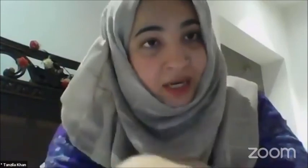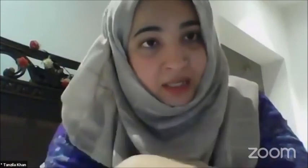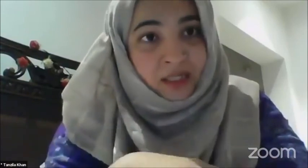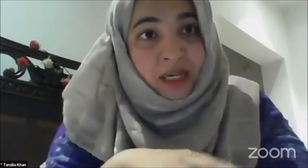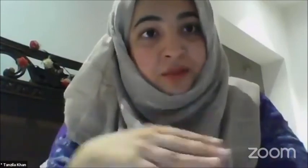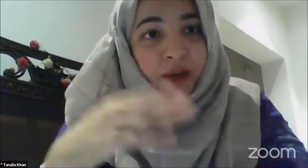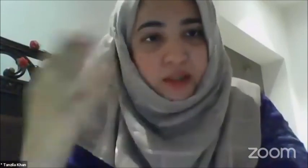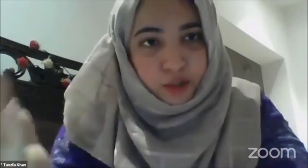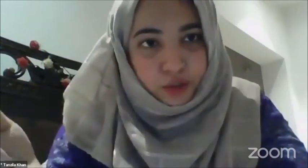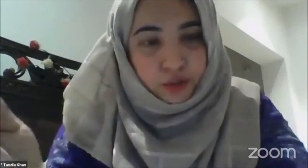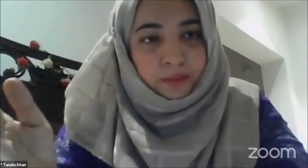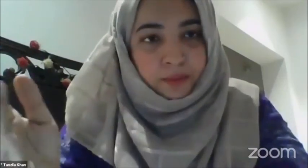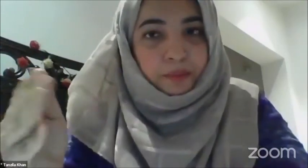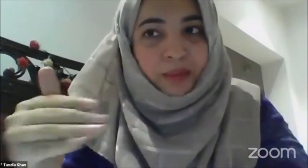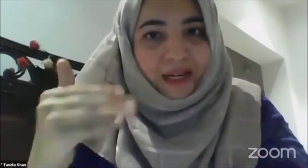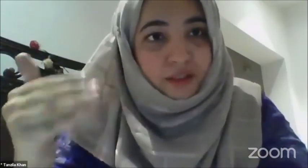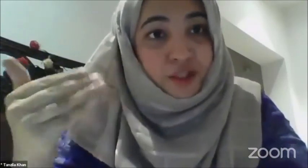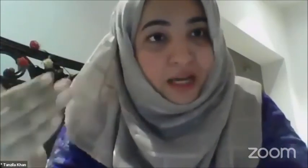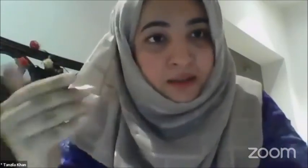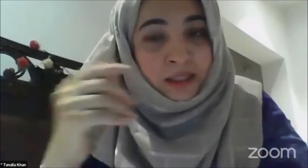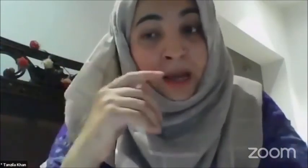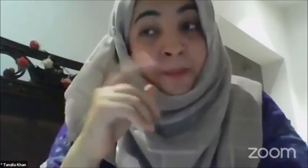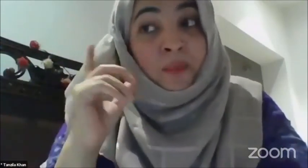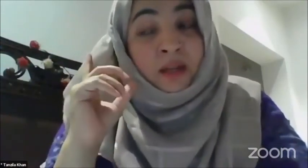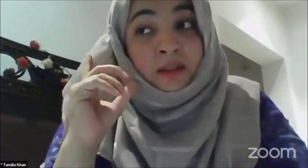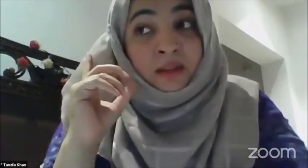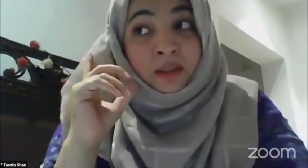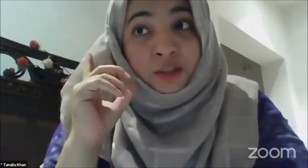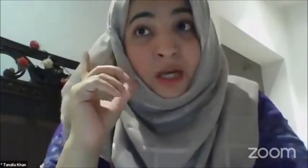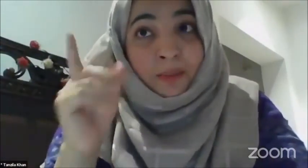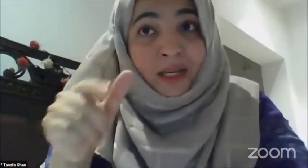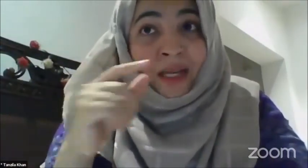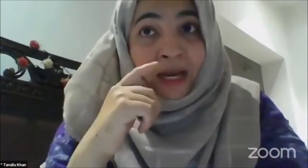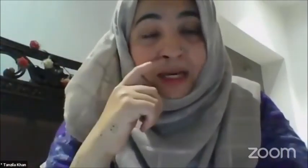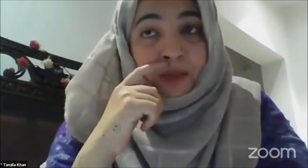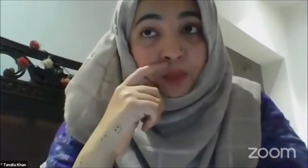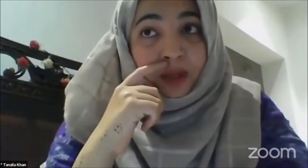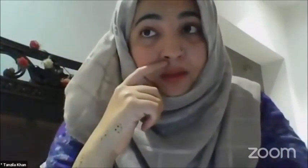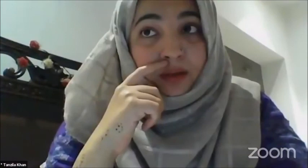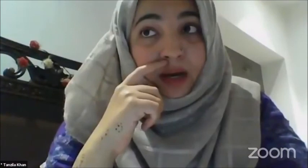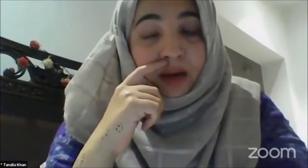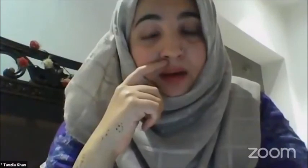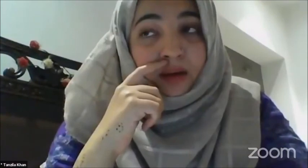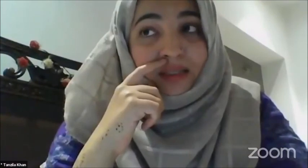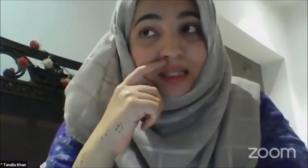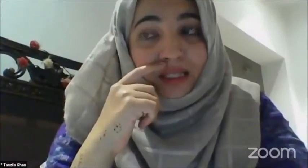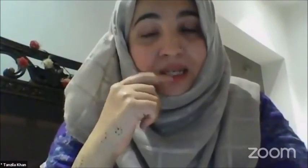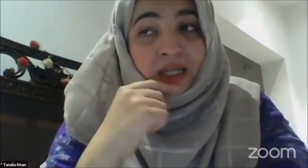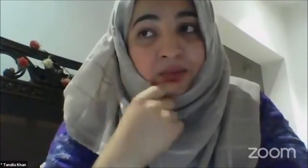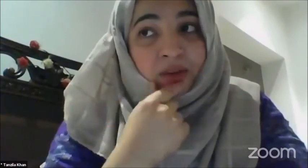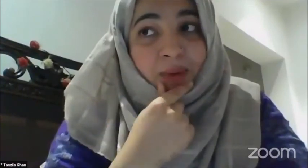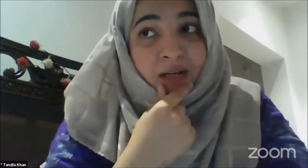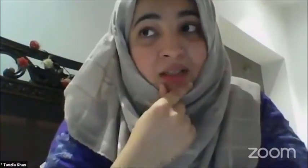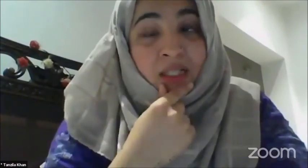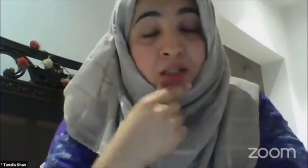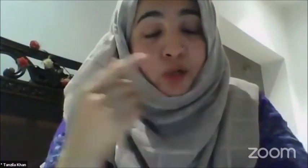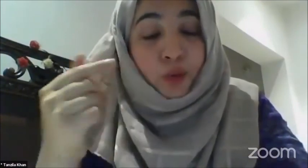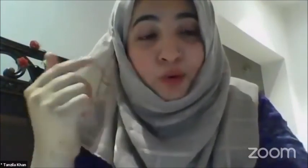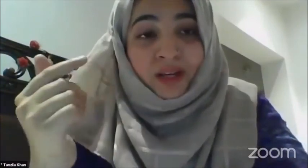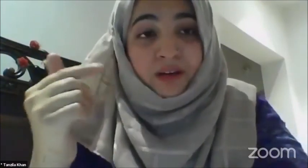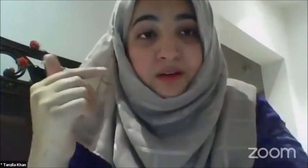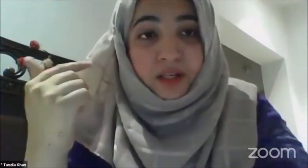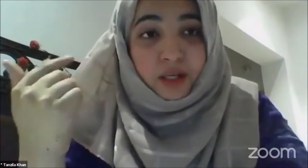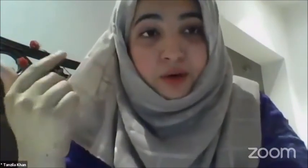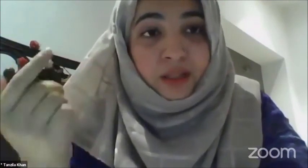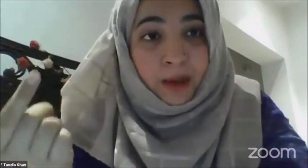for us and we've understood better channels. The trouble lied with our existing delivery partners, the